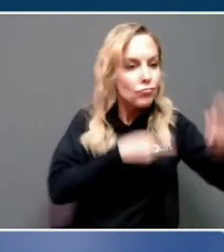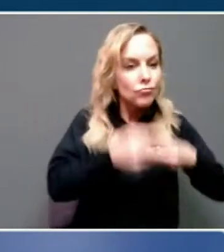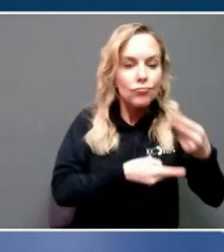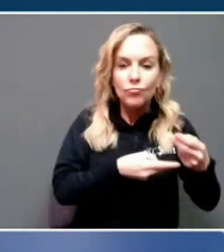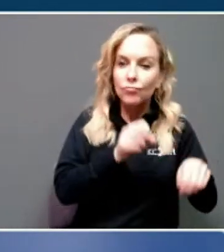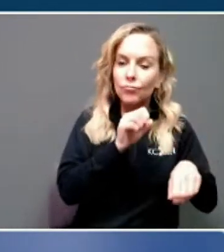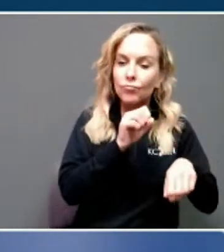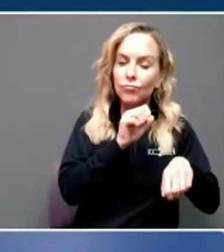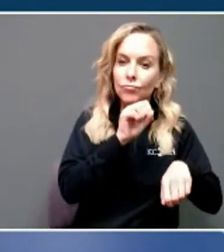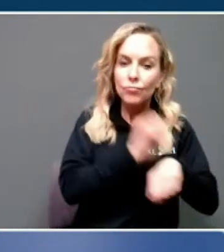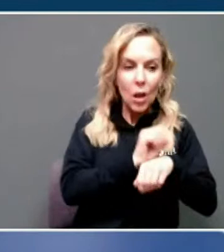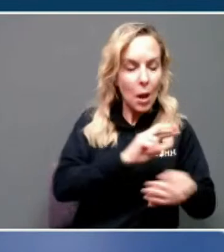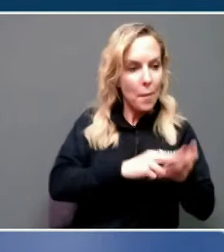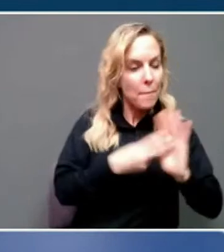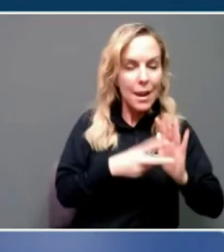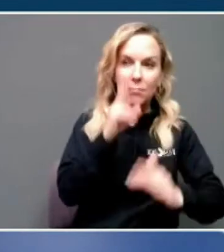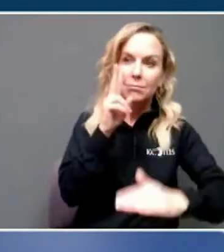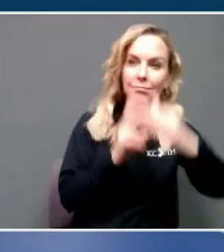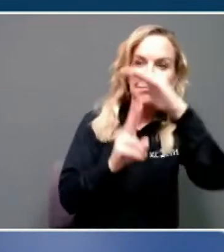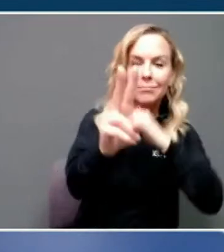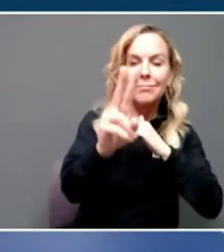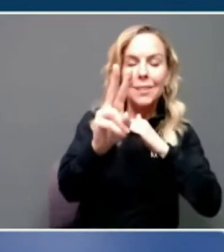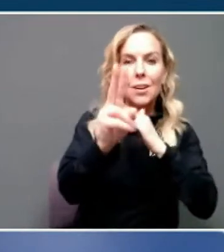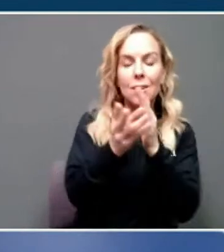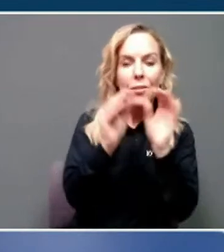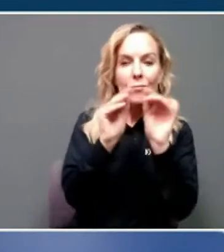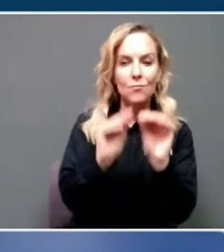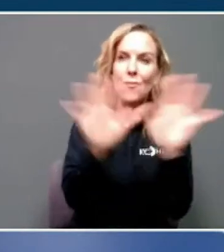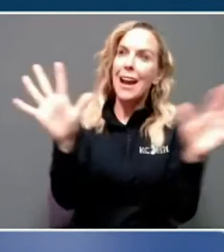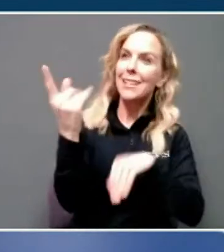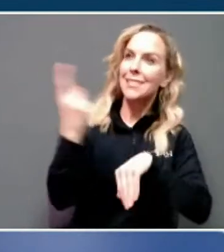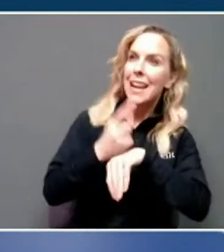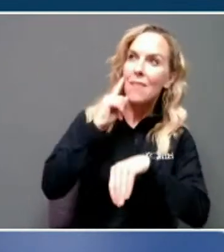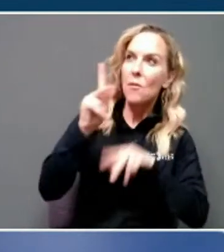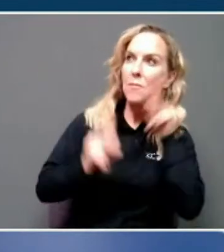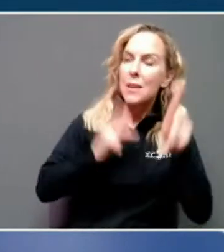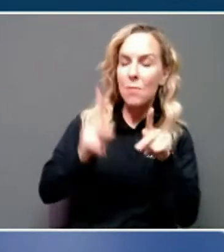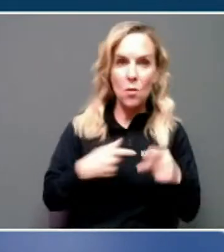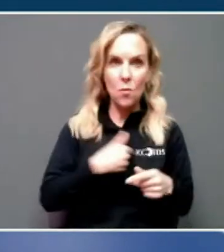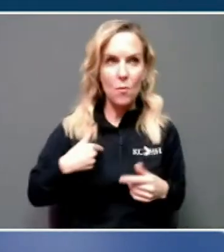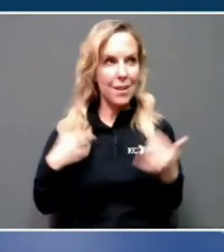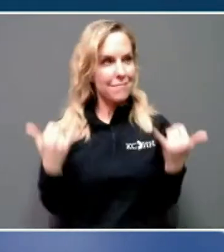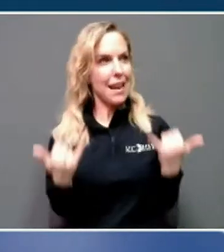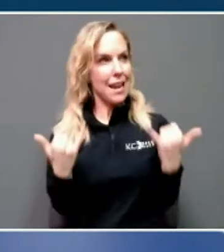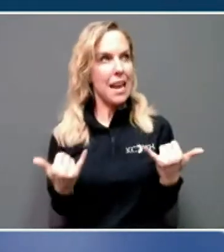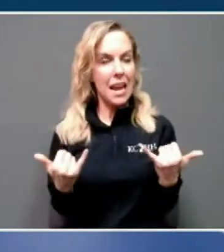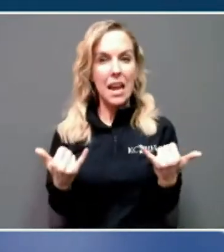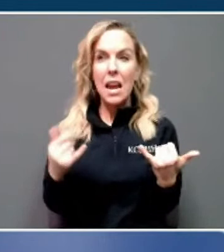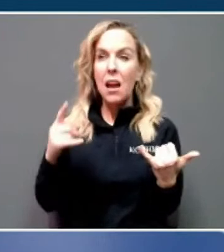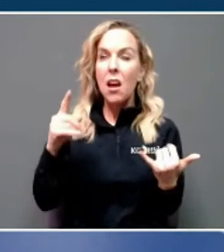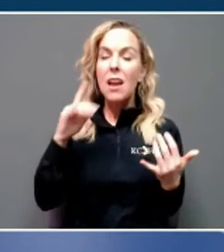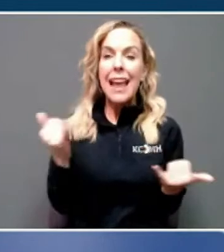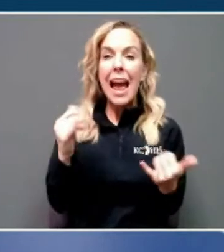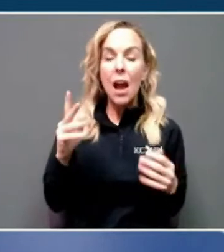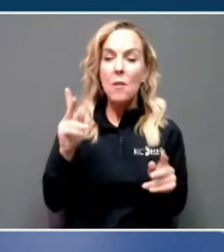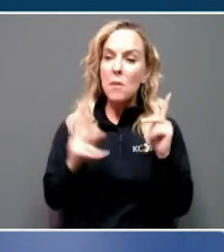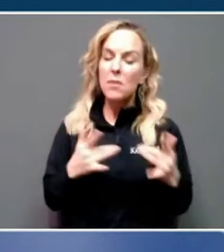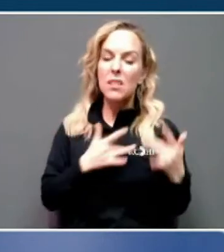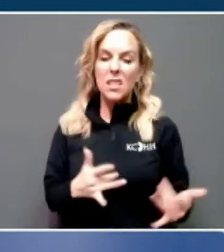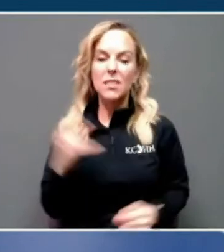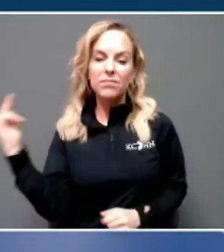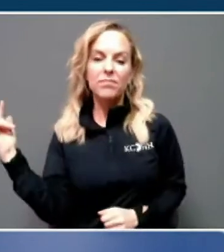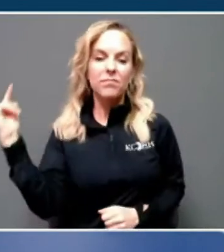us and our people. We have arrived. Never a flyover state again. We are the destination. We're